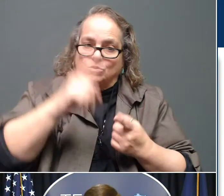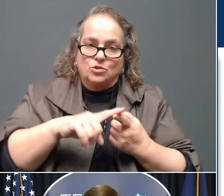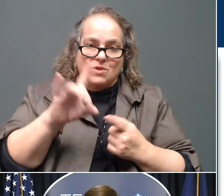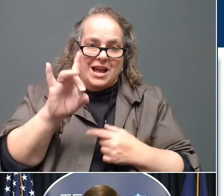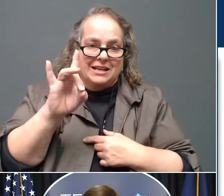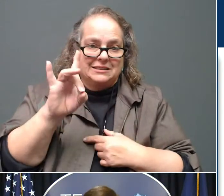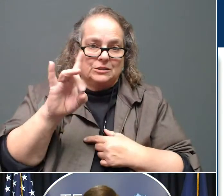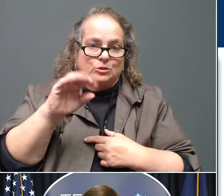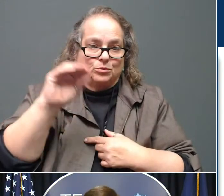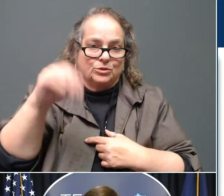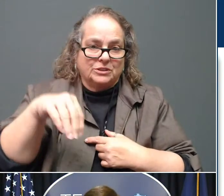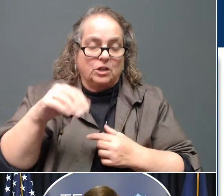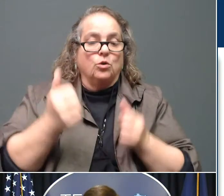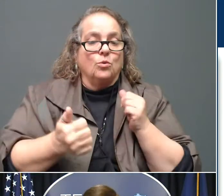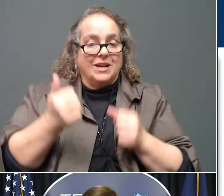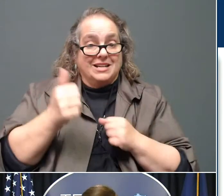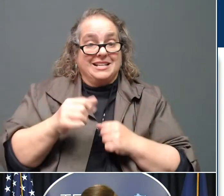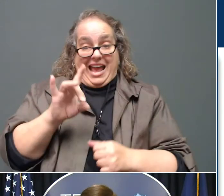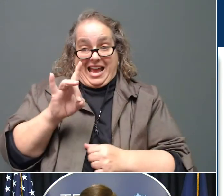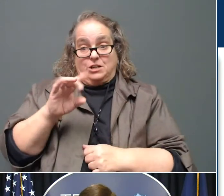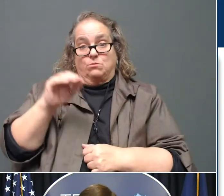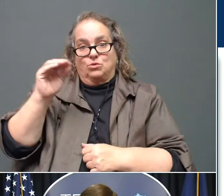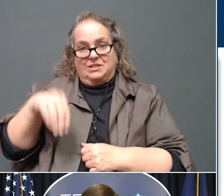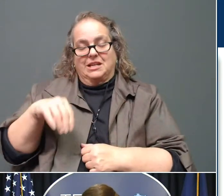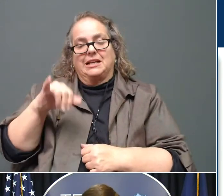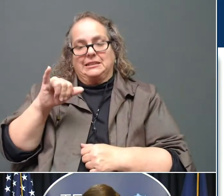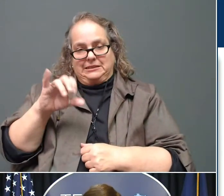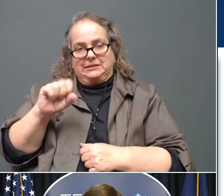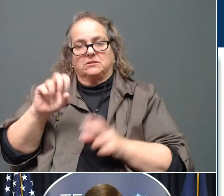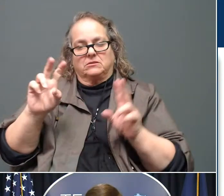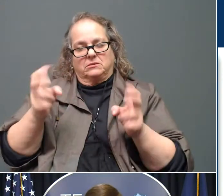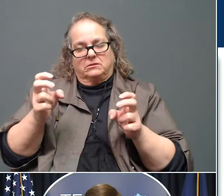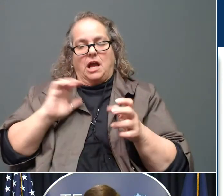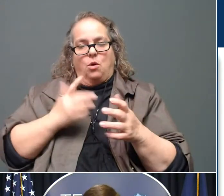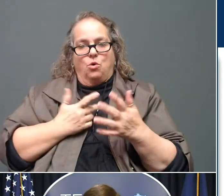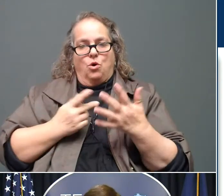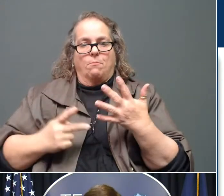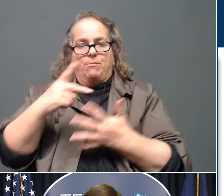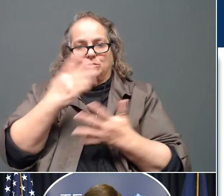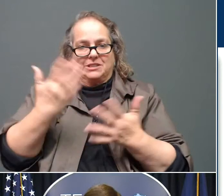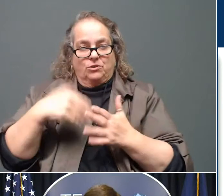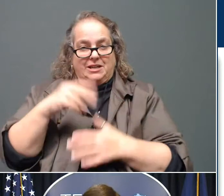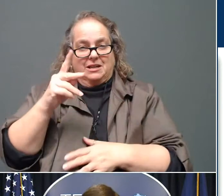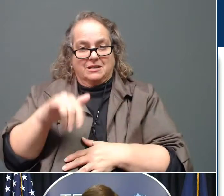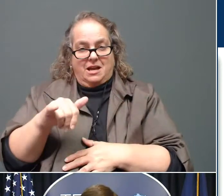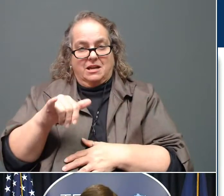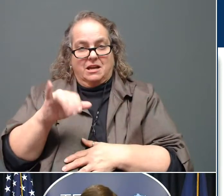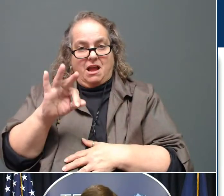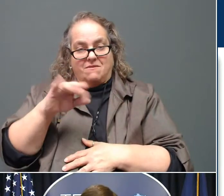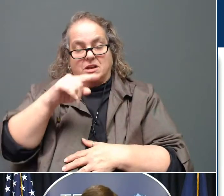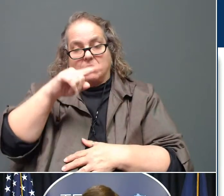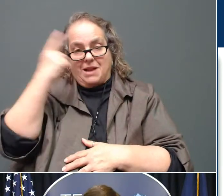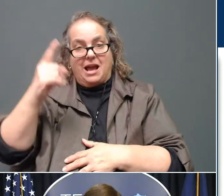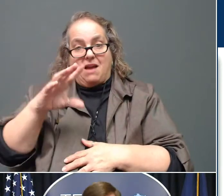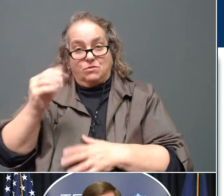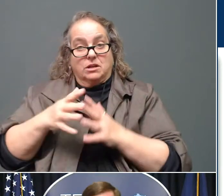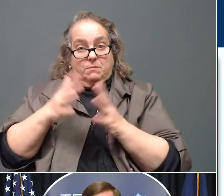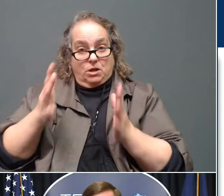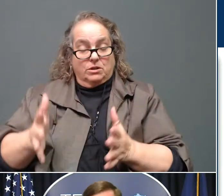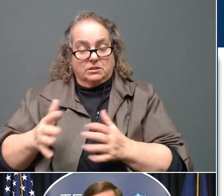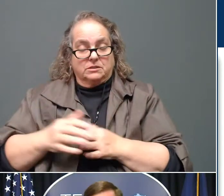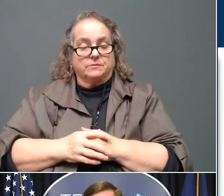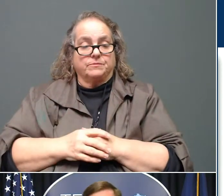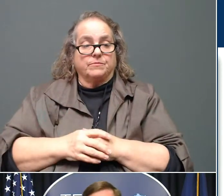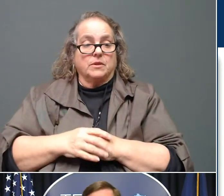makeup of the population. And we'll talk about that in just a minute. But we're going to produce this